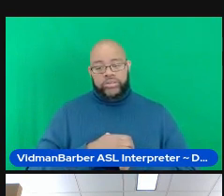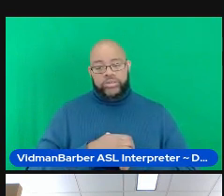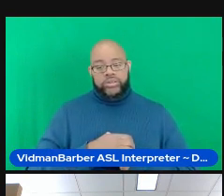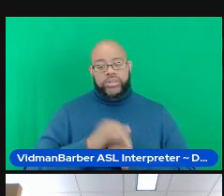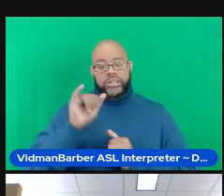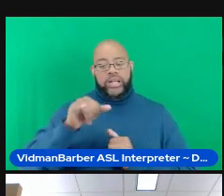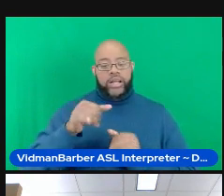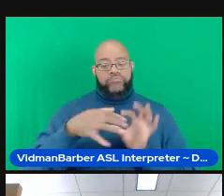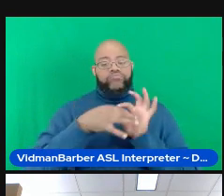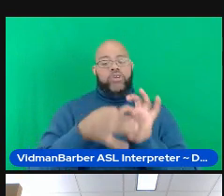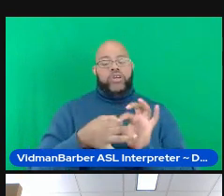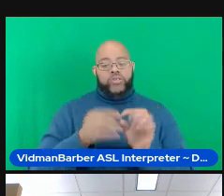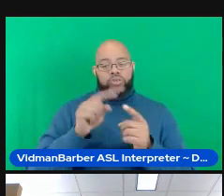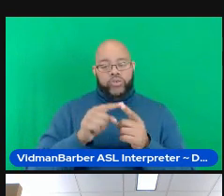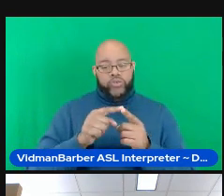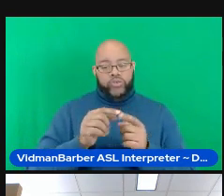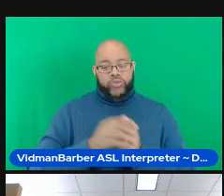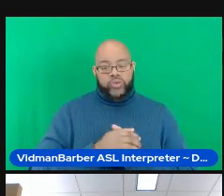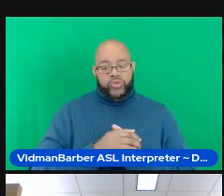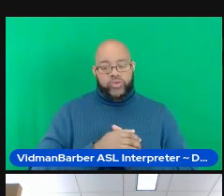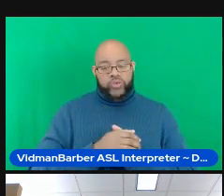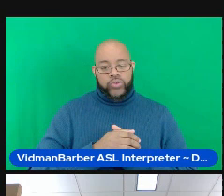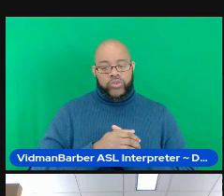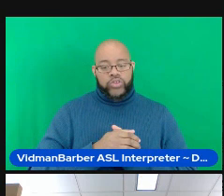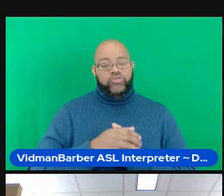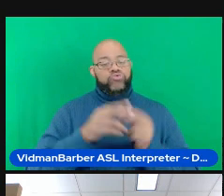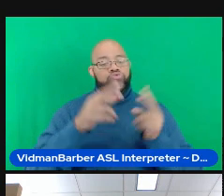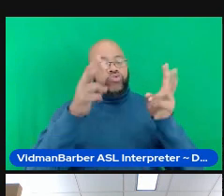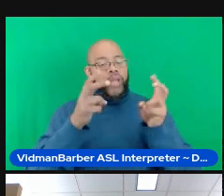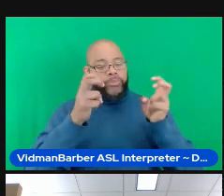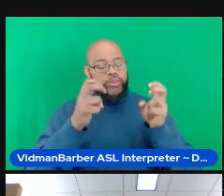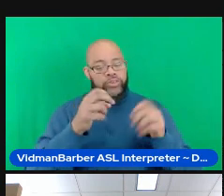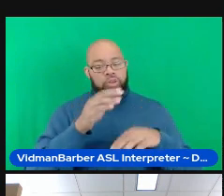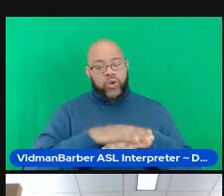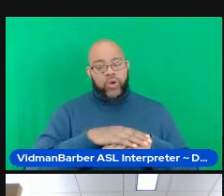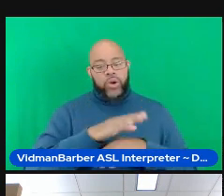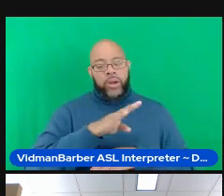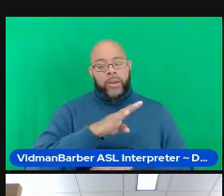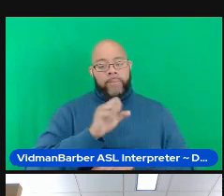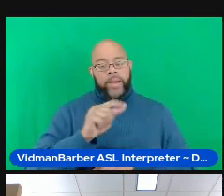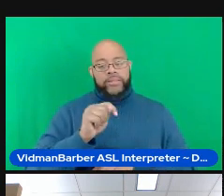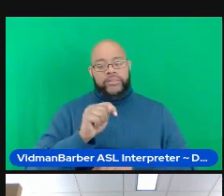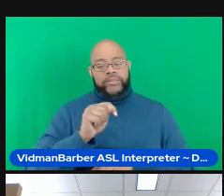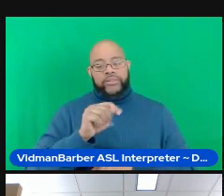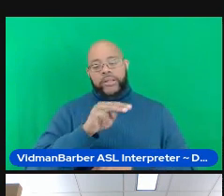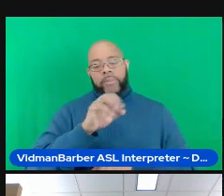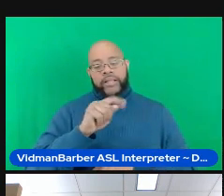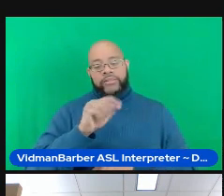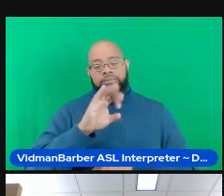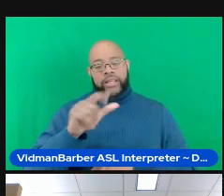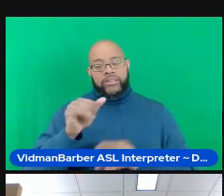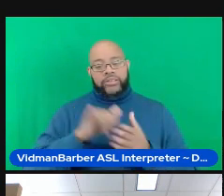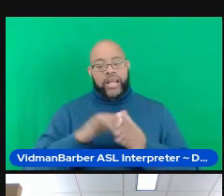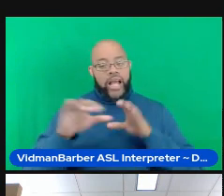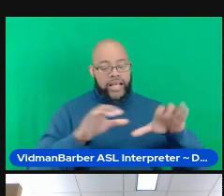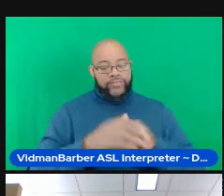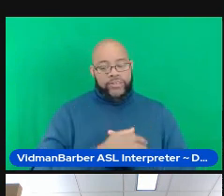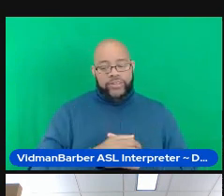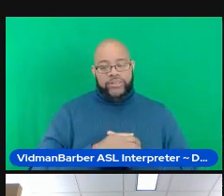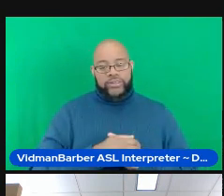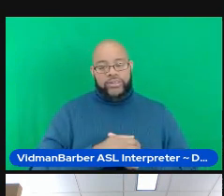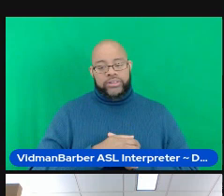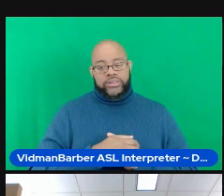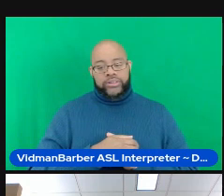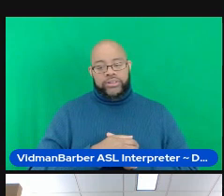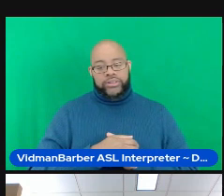is bound to the high affinity receptors on the mast cells or basophils to induce the activation and degranulation